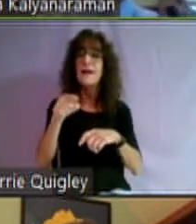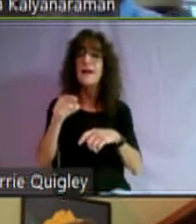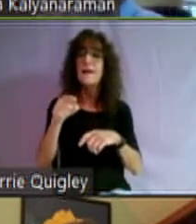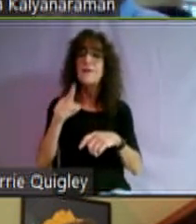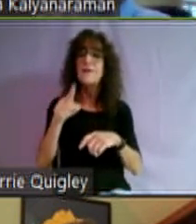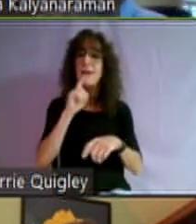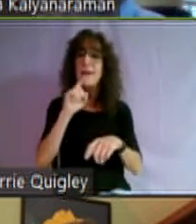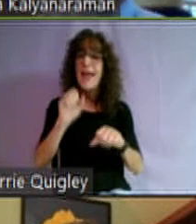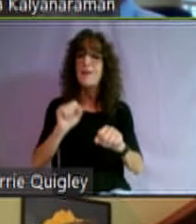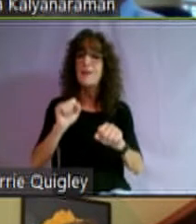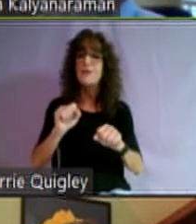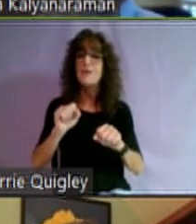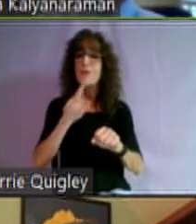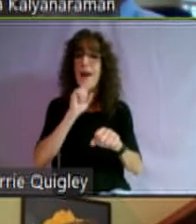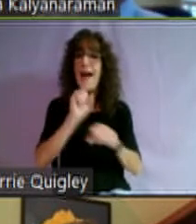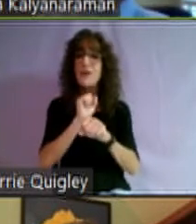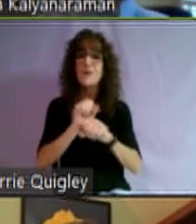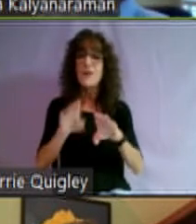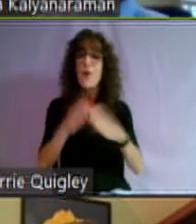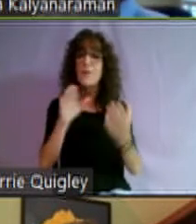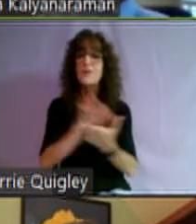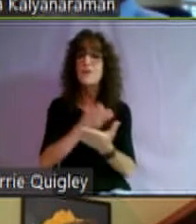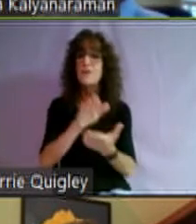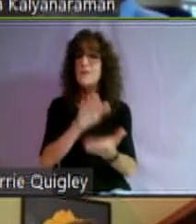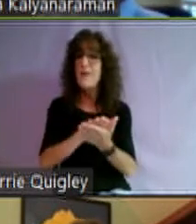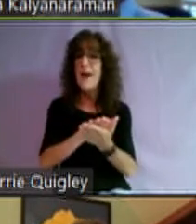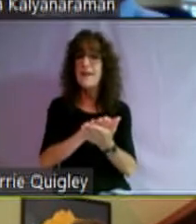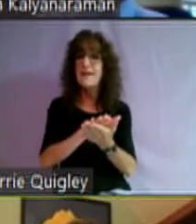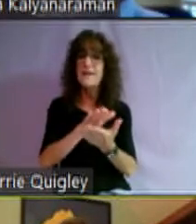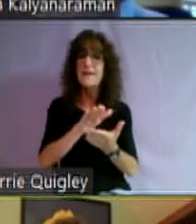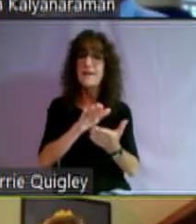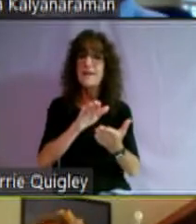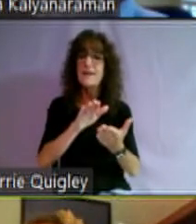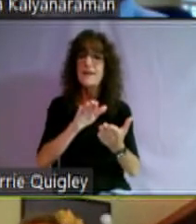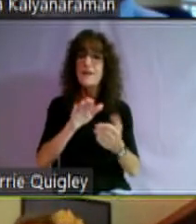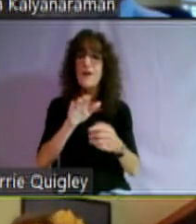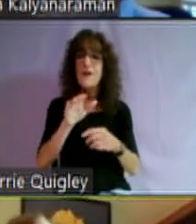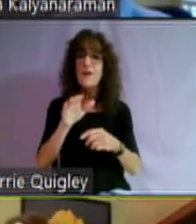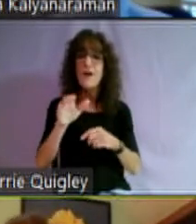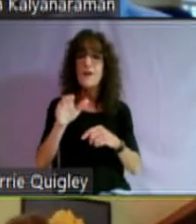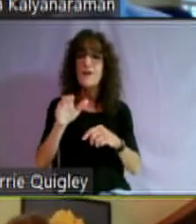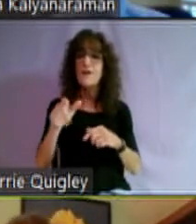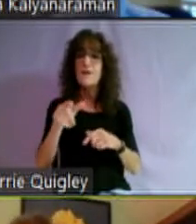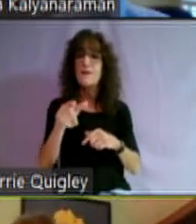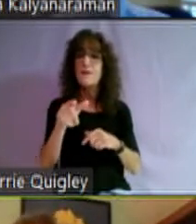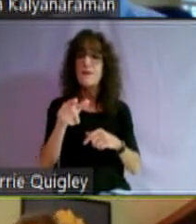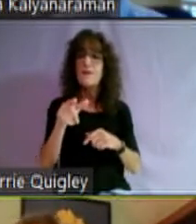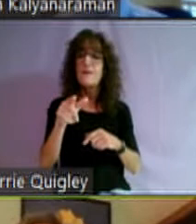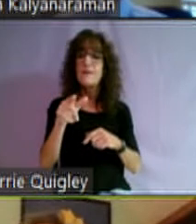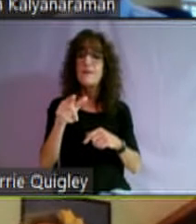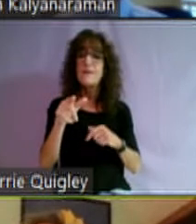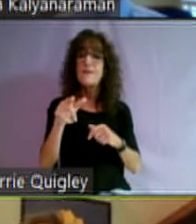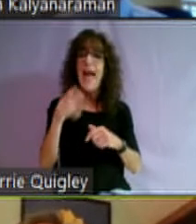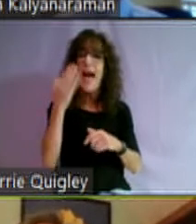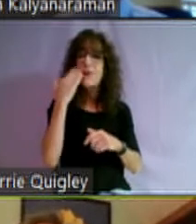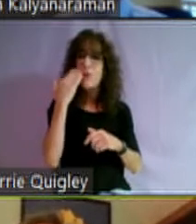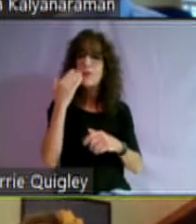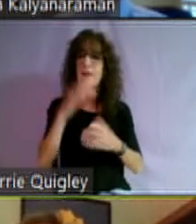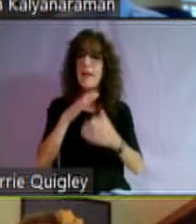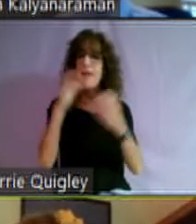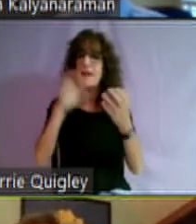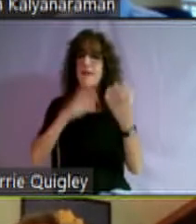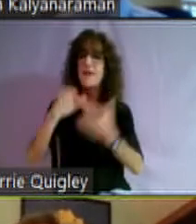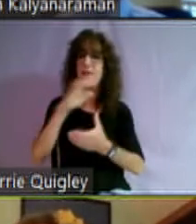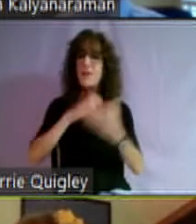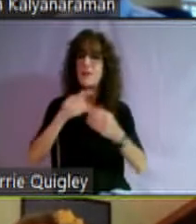actually open schools up. Um, Can you go back to that for just yeah, 1 second? Because I know there's been a lot of confusion